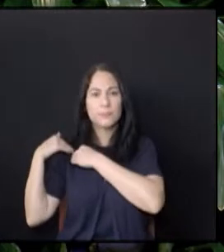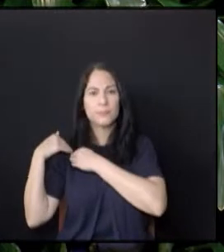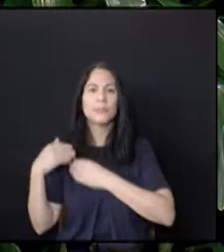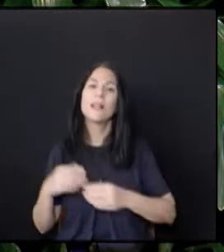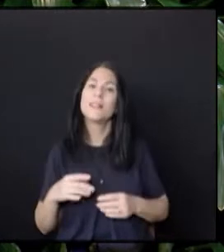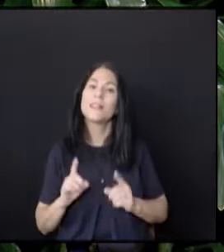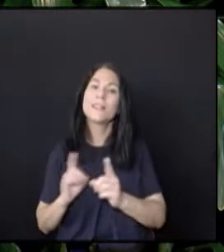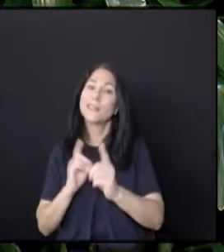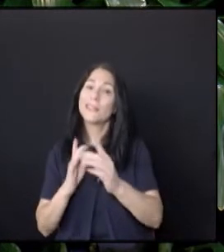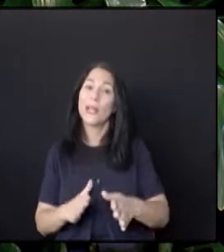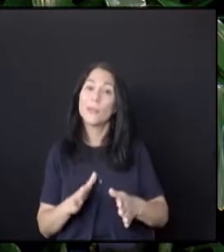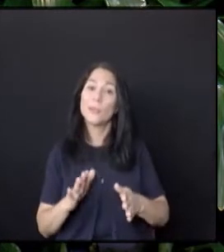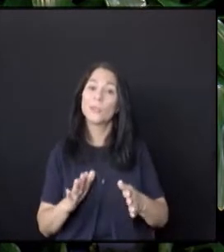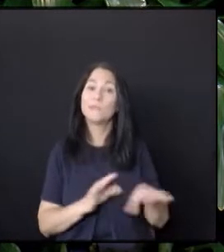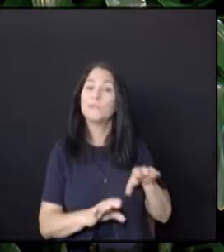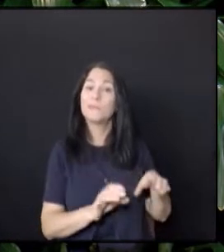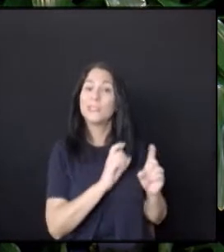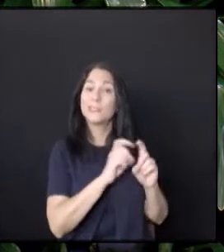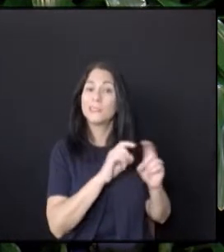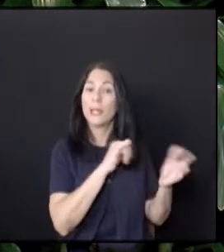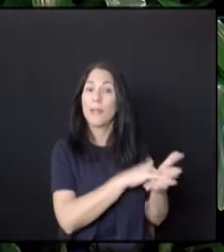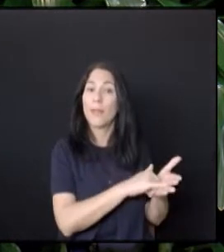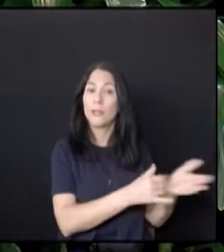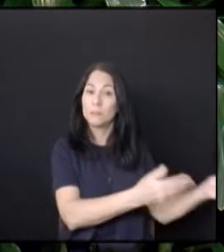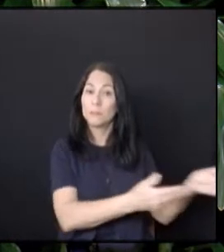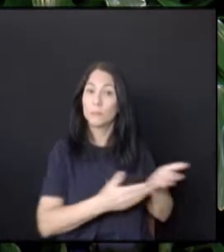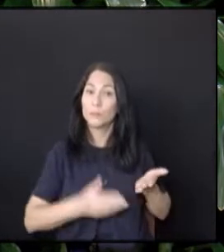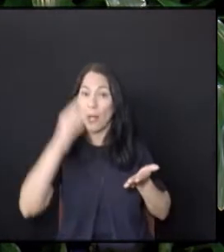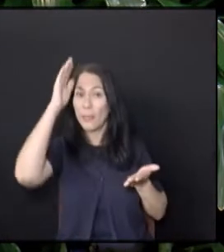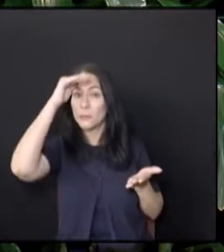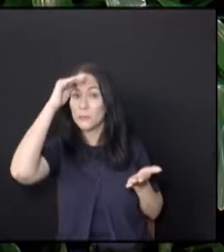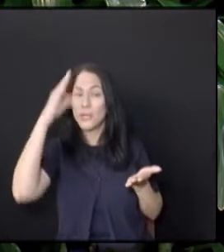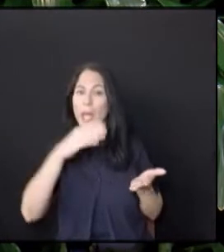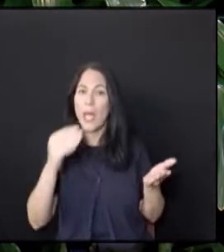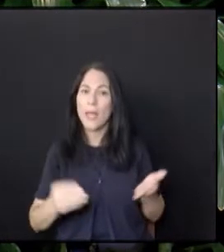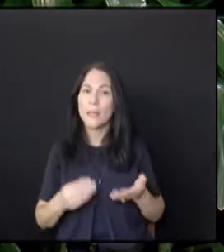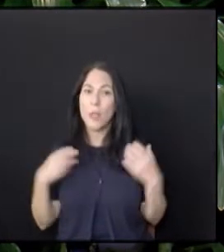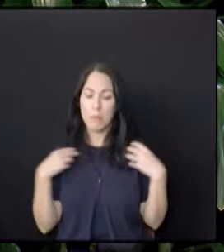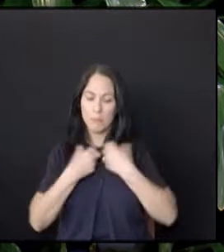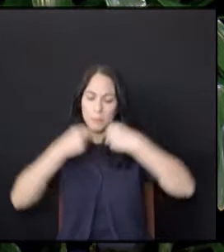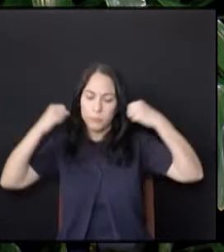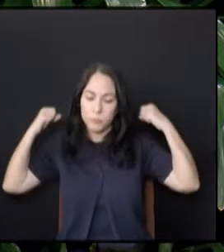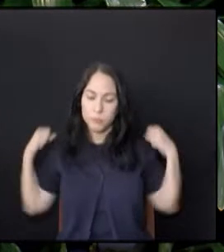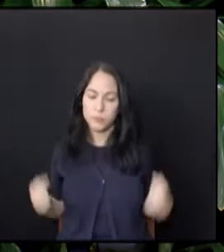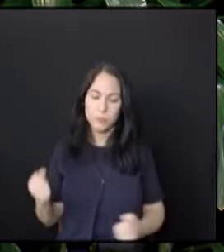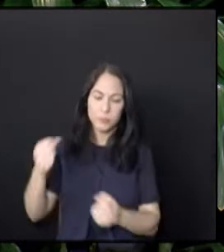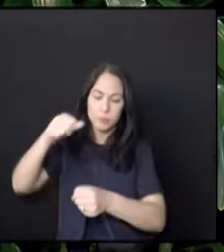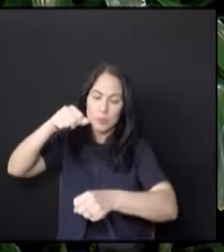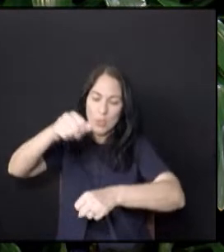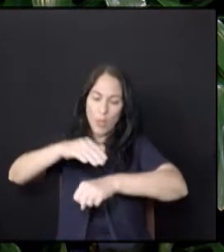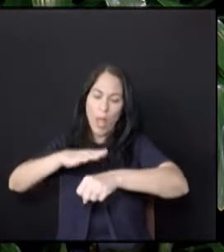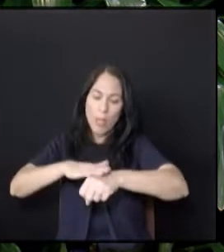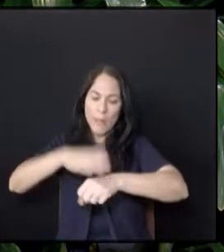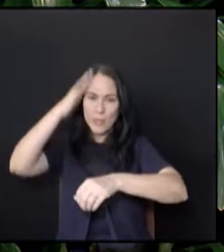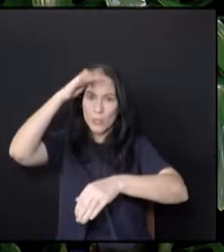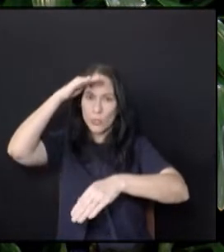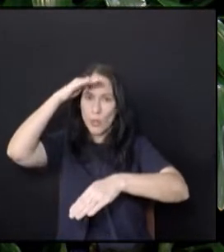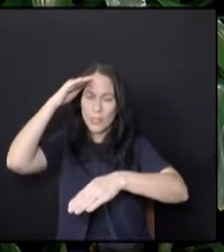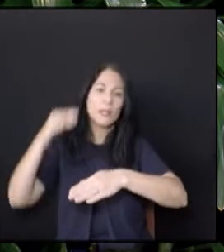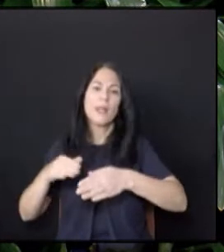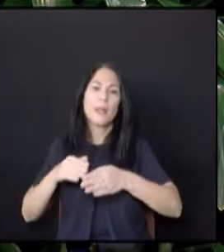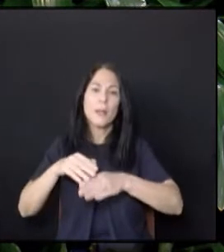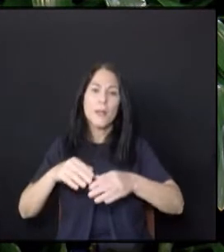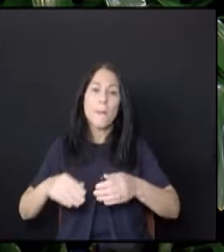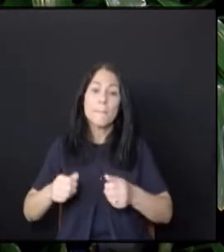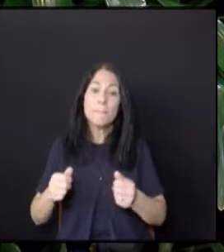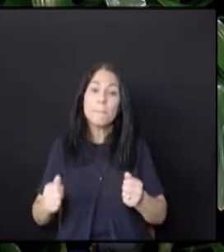them. They brought the donkey and the colt and put them on their cloaks, and he sat on them. Most of the crowd spread their cloaks